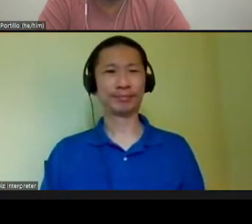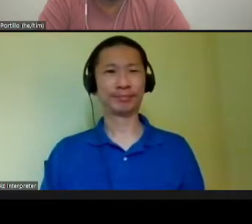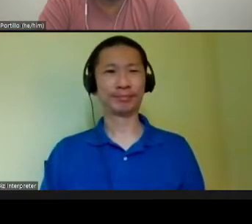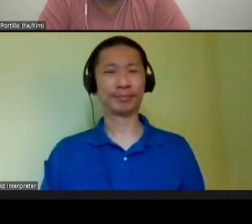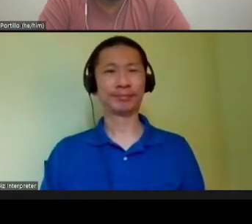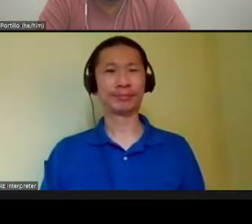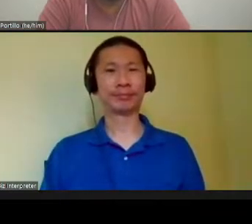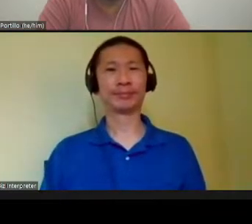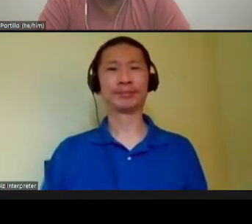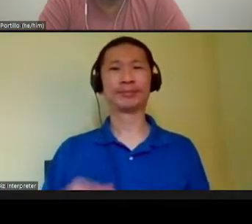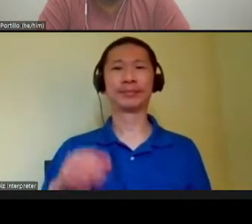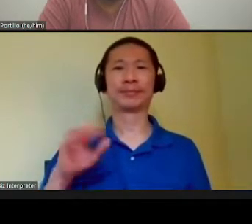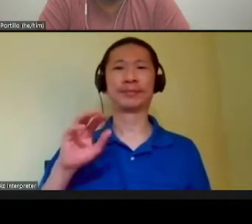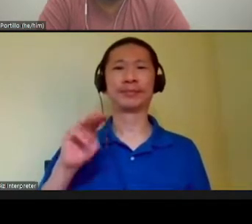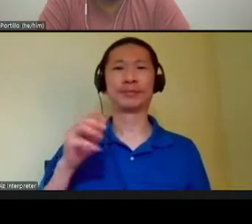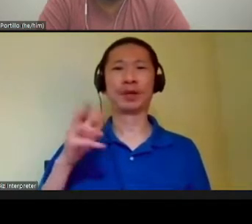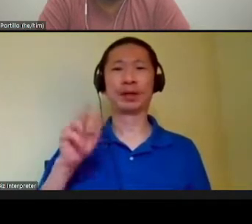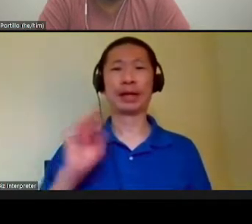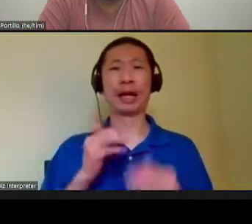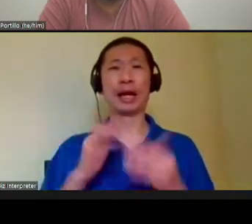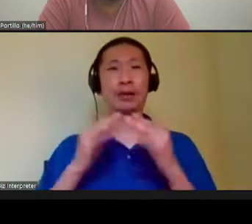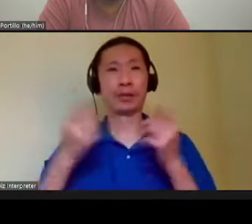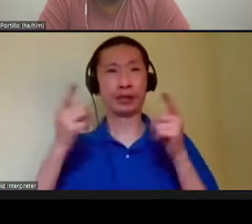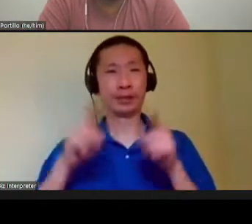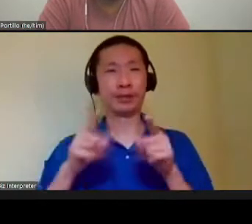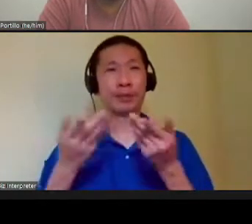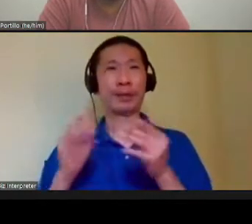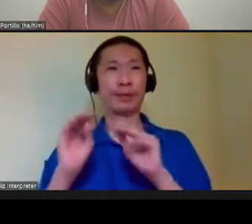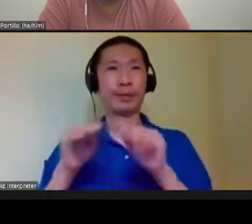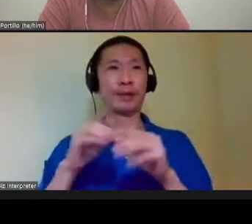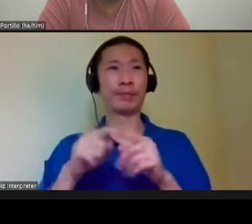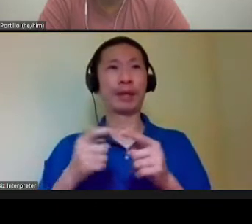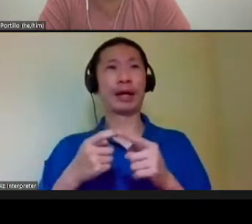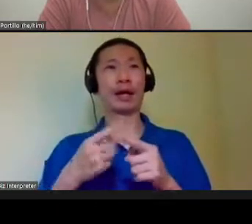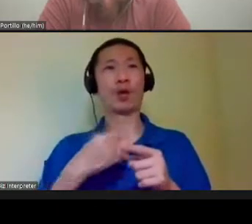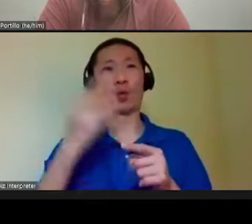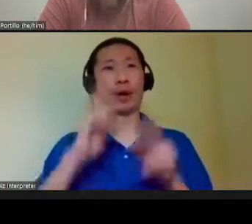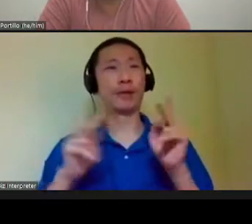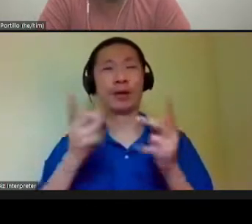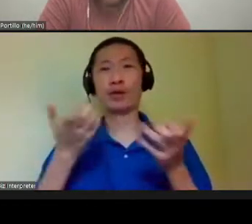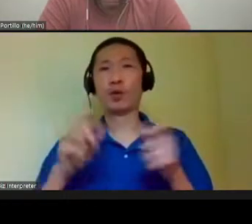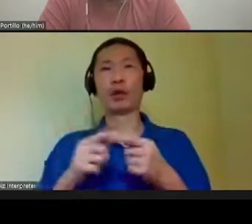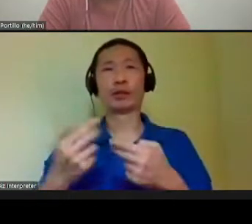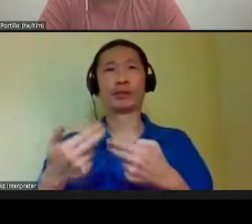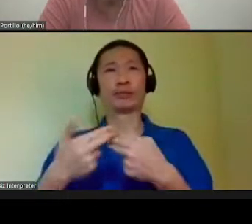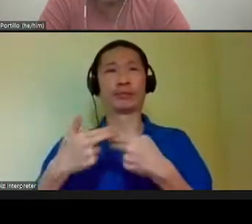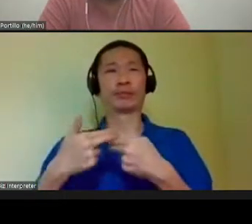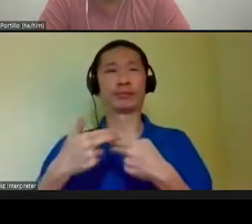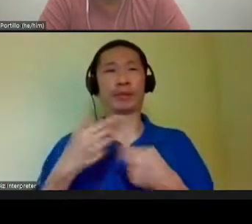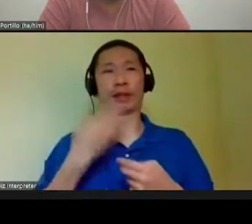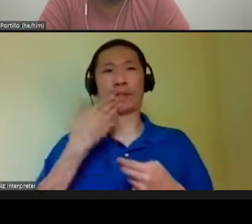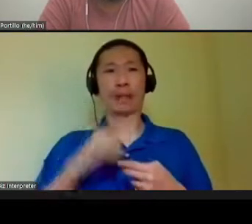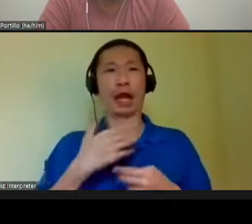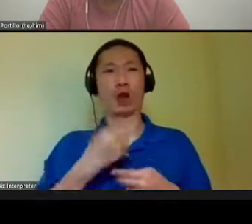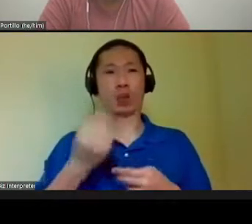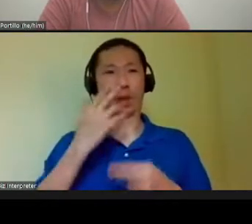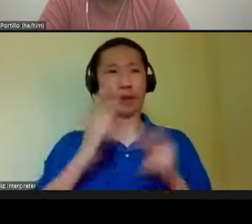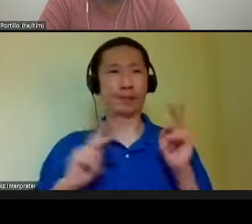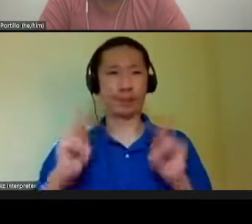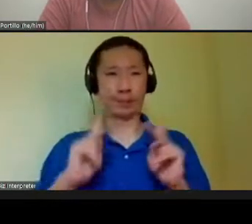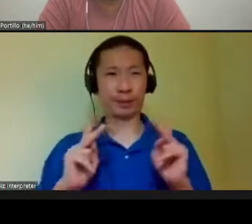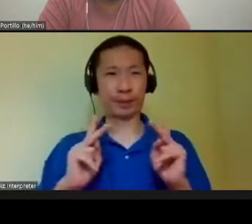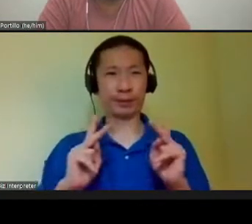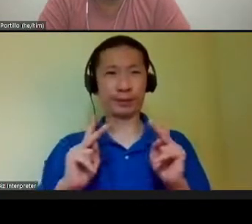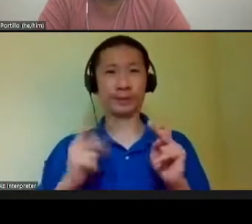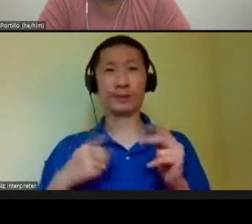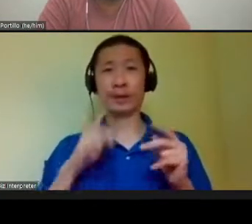That community agreement probably was put in there by some white people who don't want to be seen as the bad white people. So I'm going to take